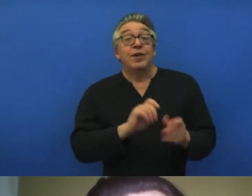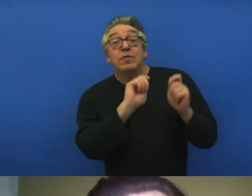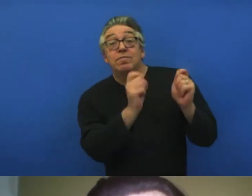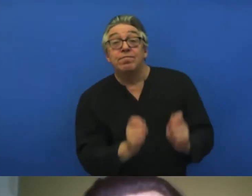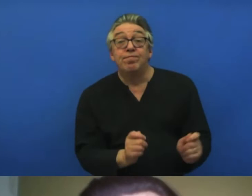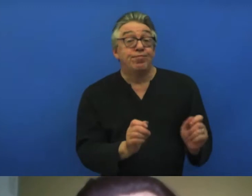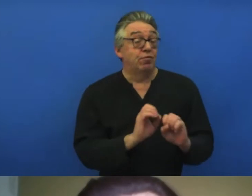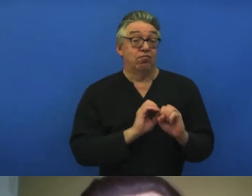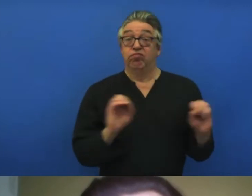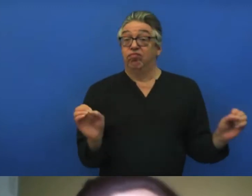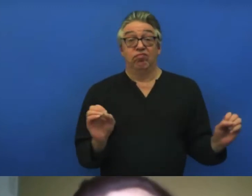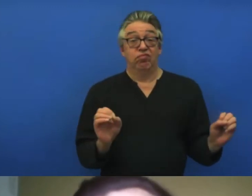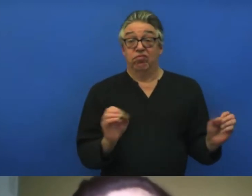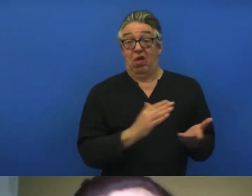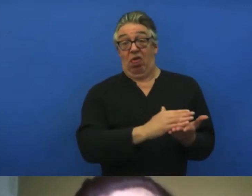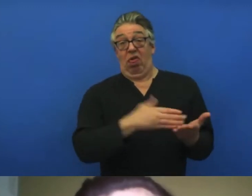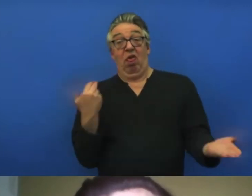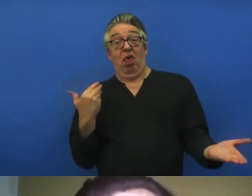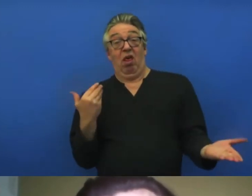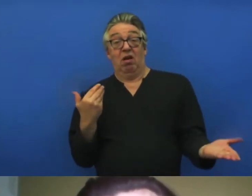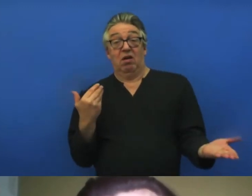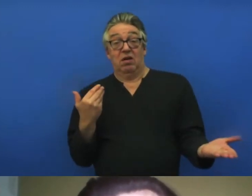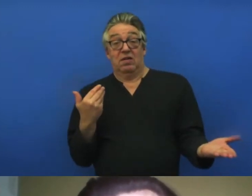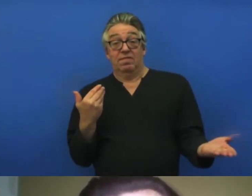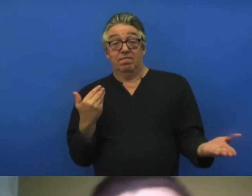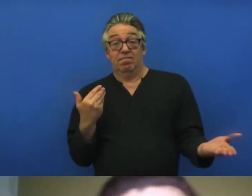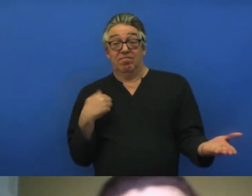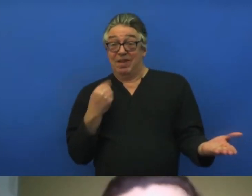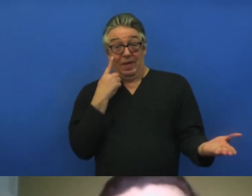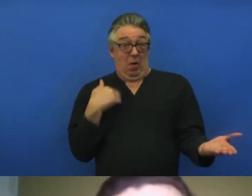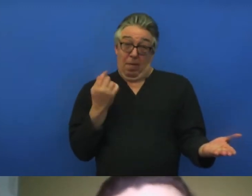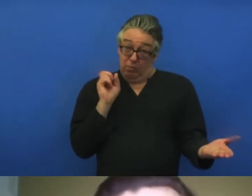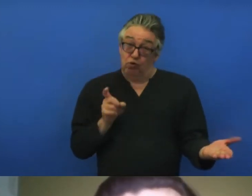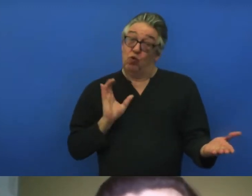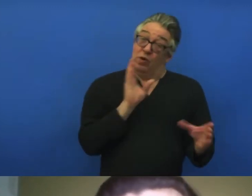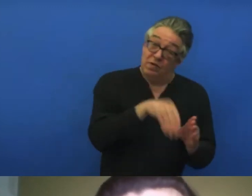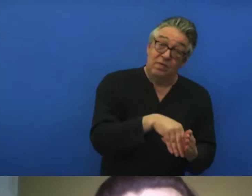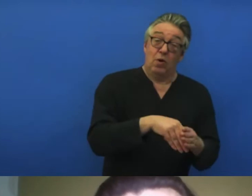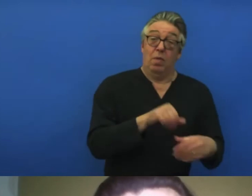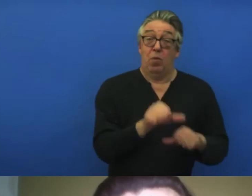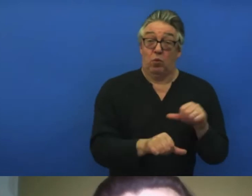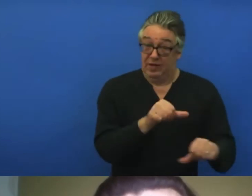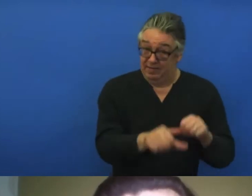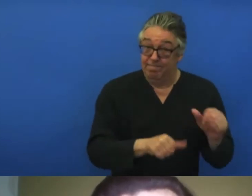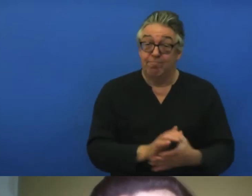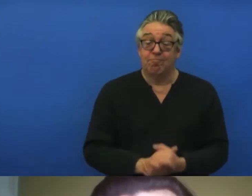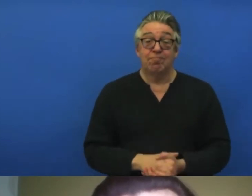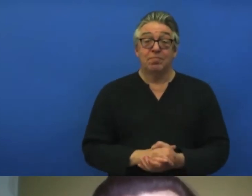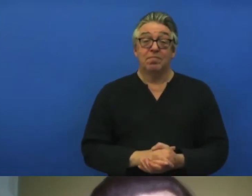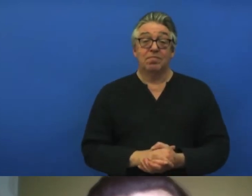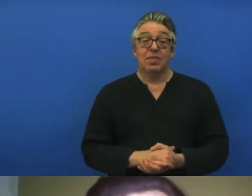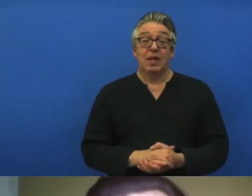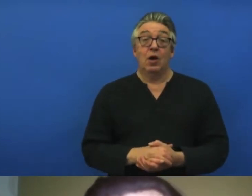anymore, which I think is very, very important. I would stop here and I'm ready for